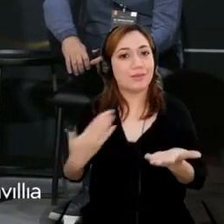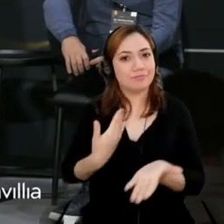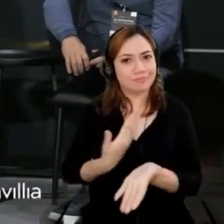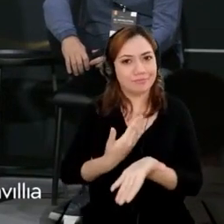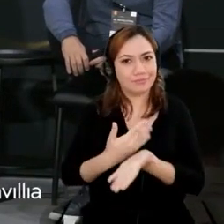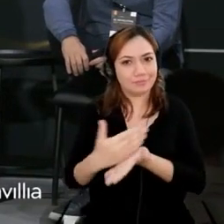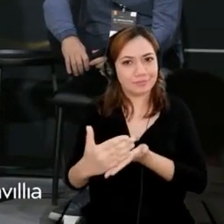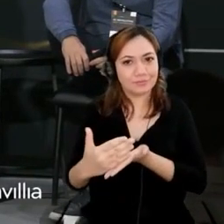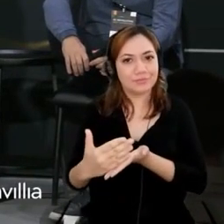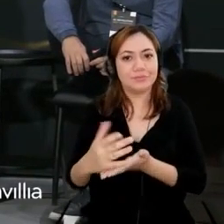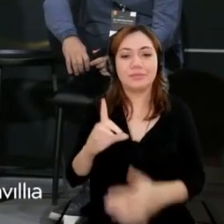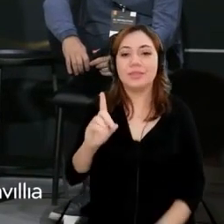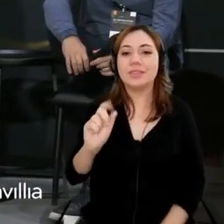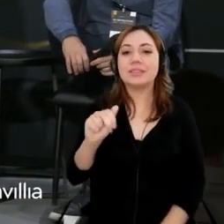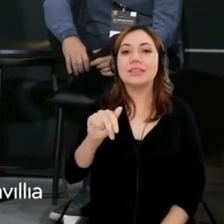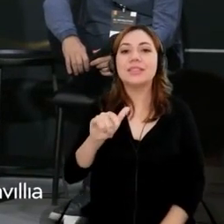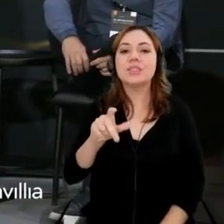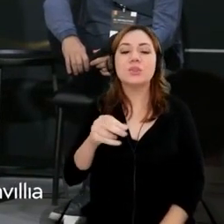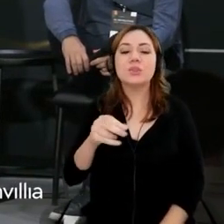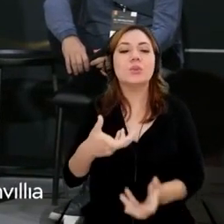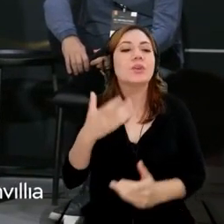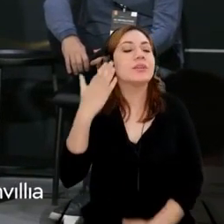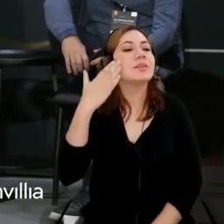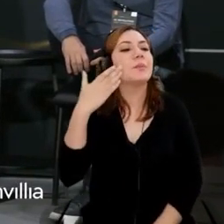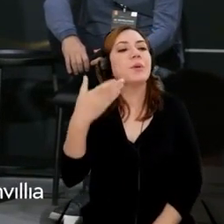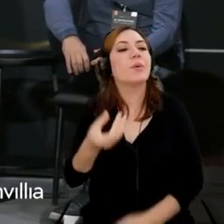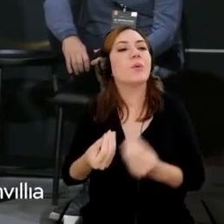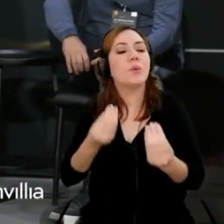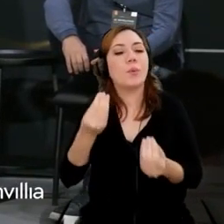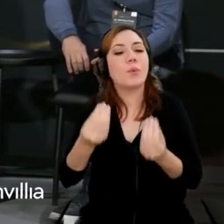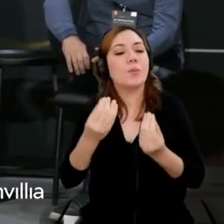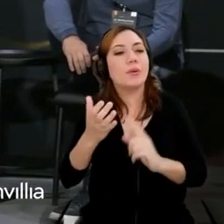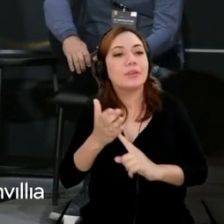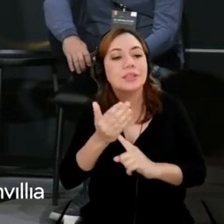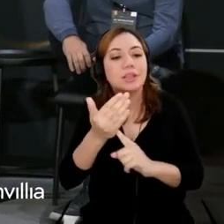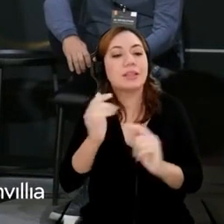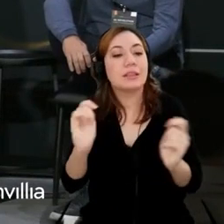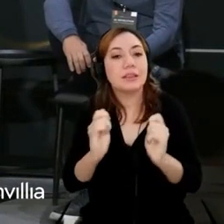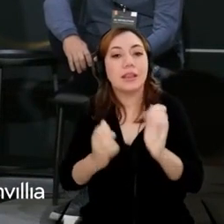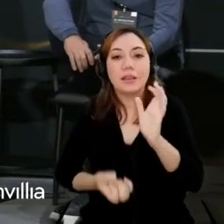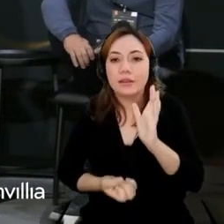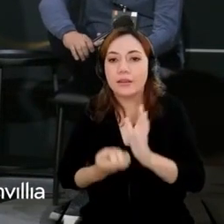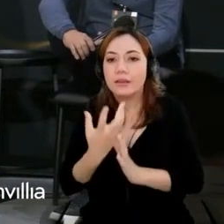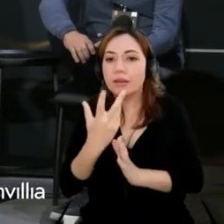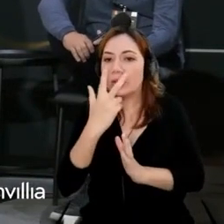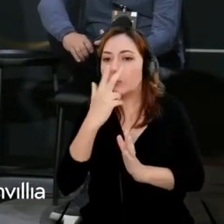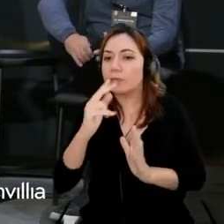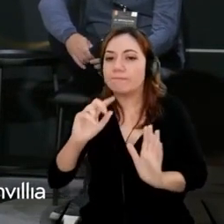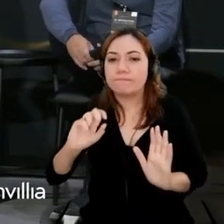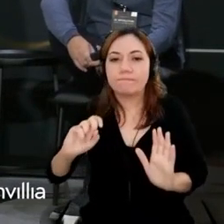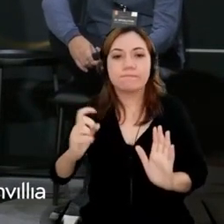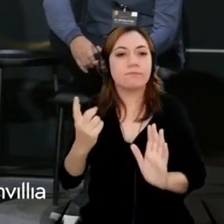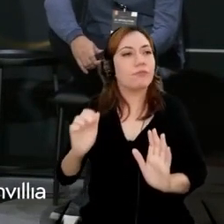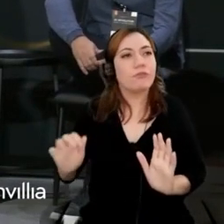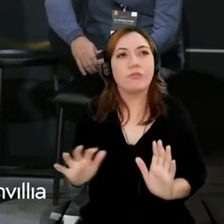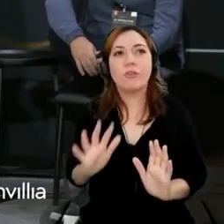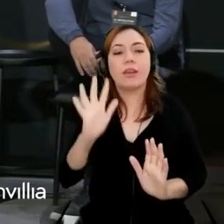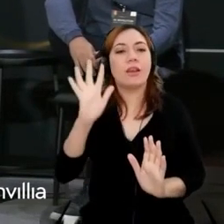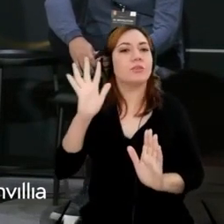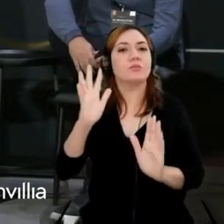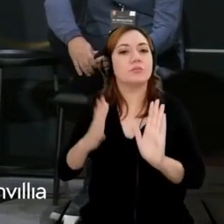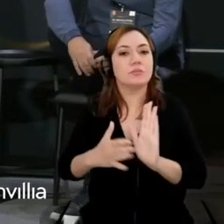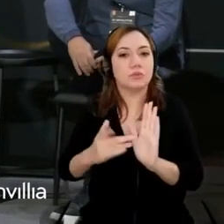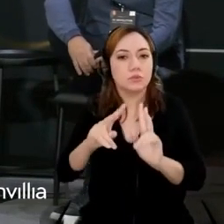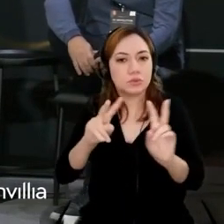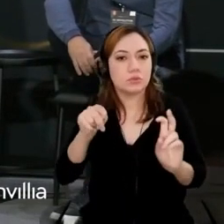to hear how tech can create unique value propositions for businesses. As a CIO, I